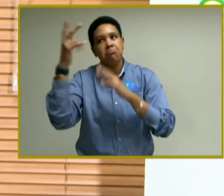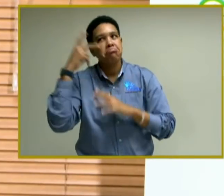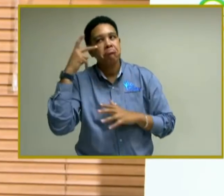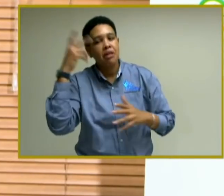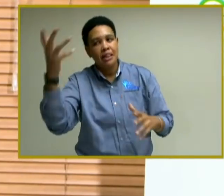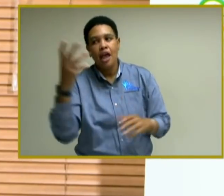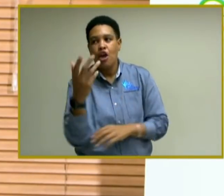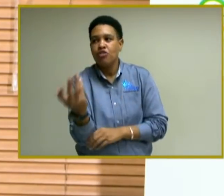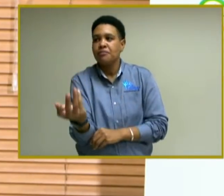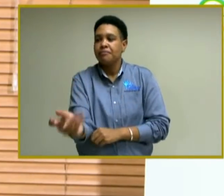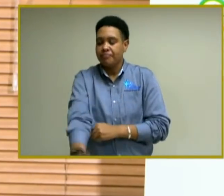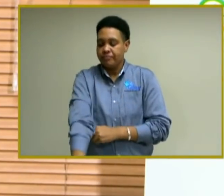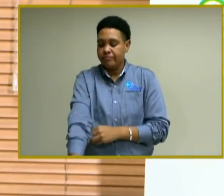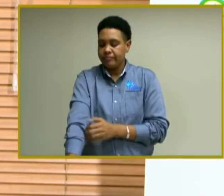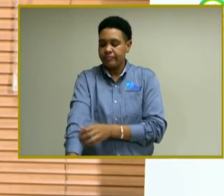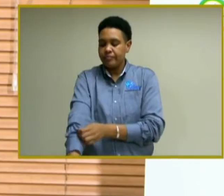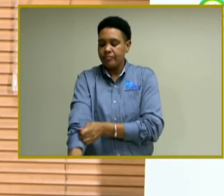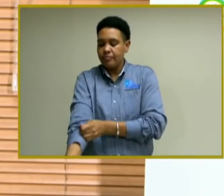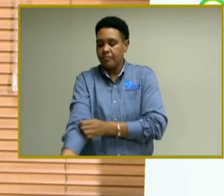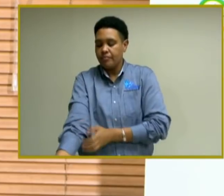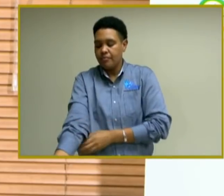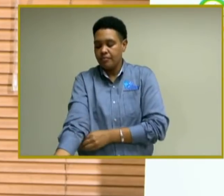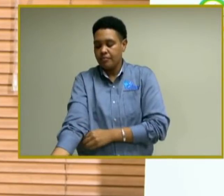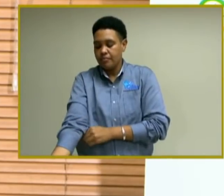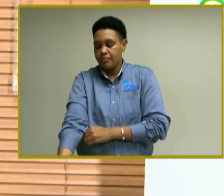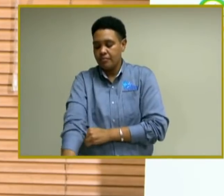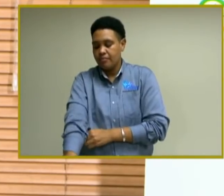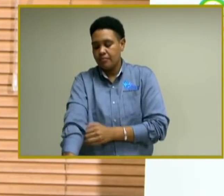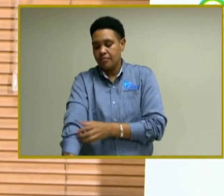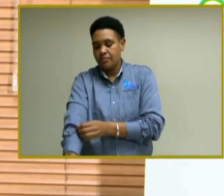The virus has a high reproductive rate of 2